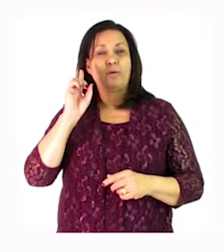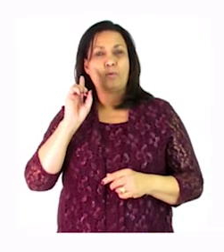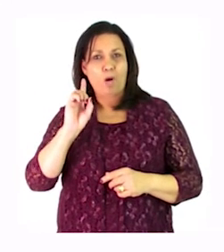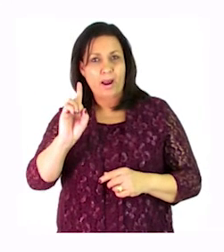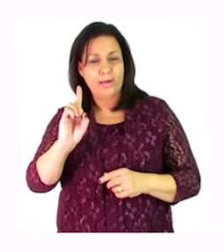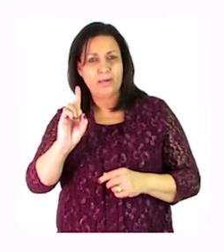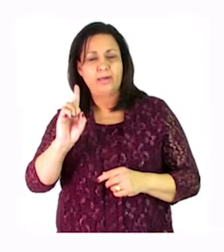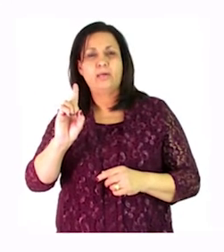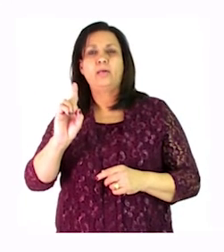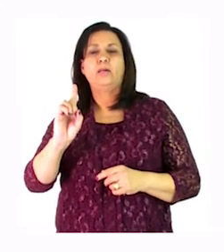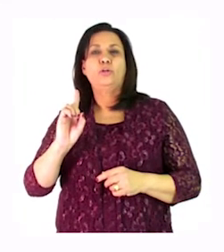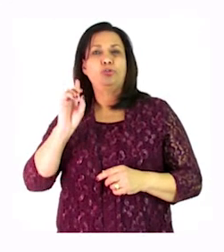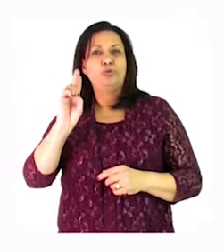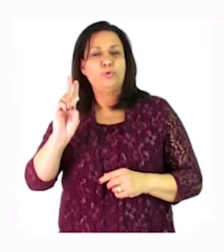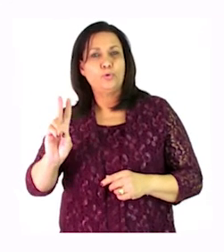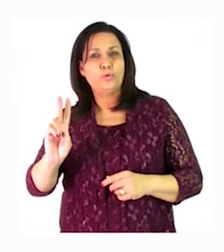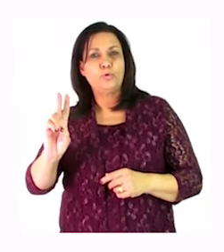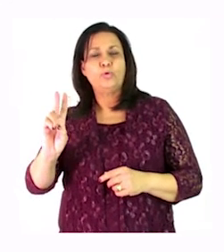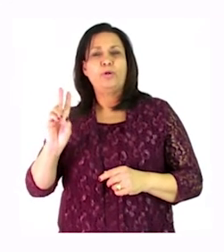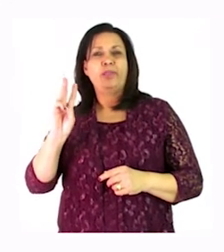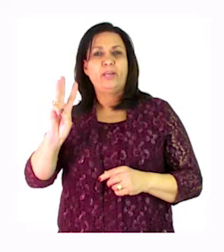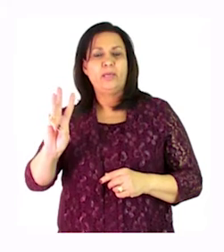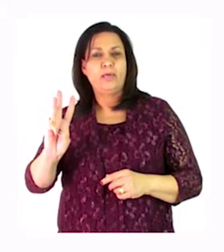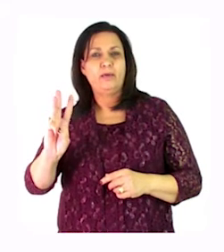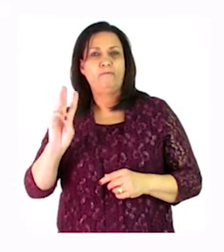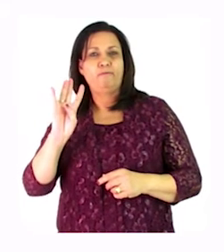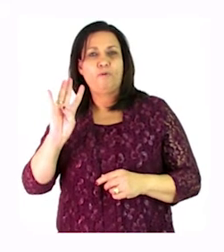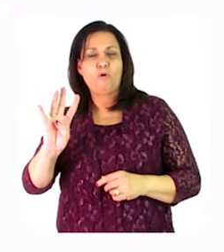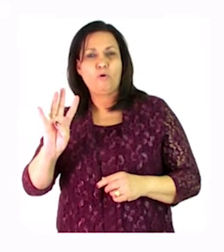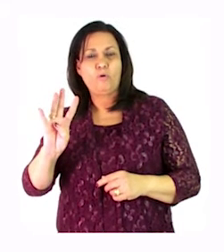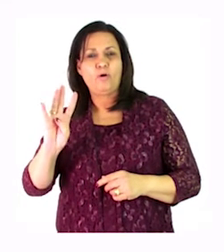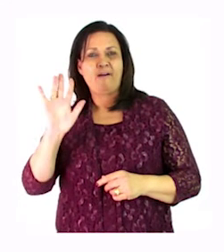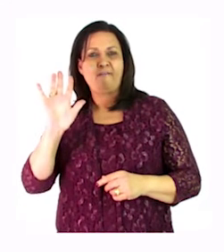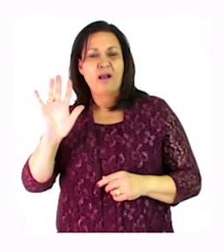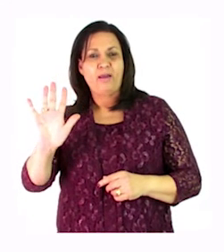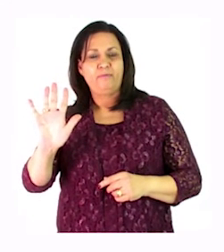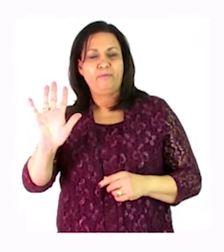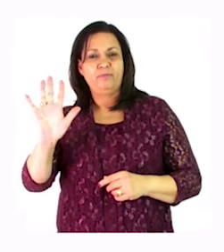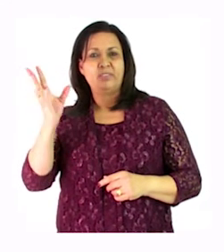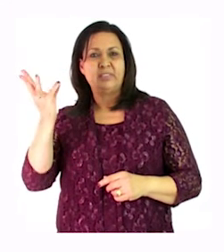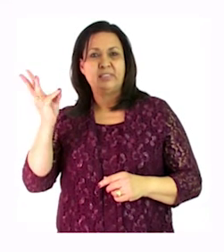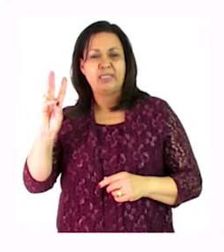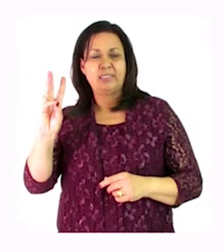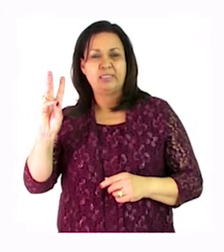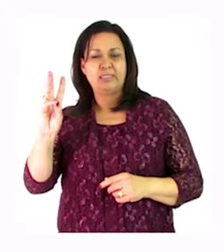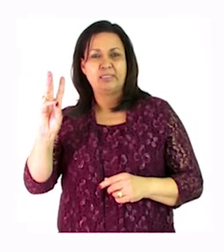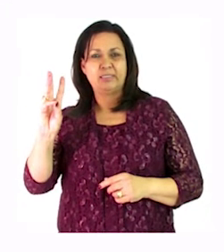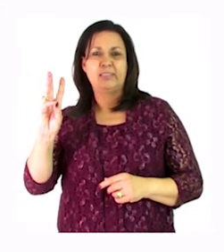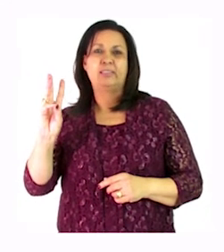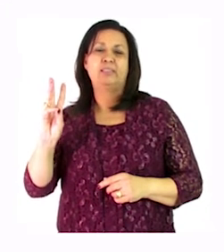from 1, 2, 3, 4, 5,